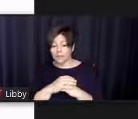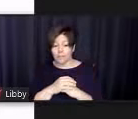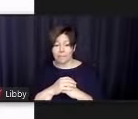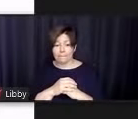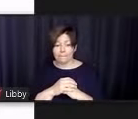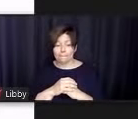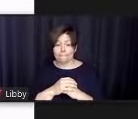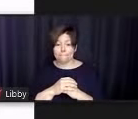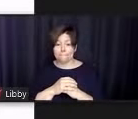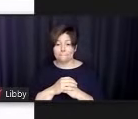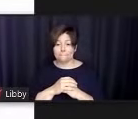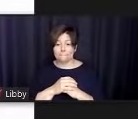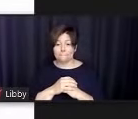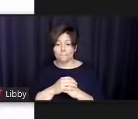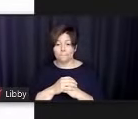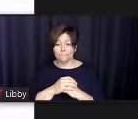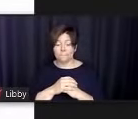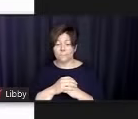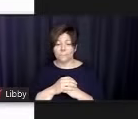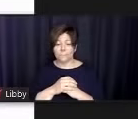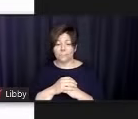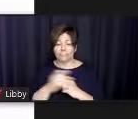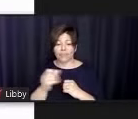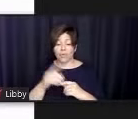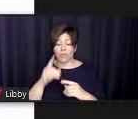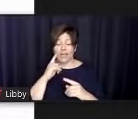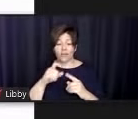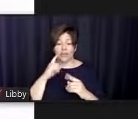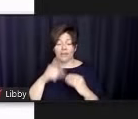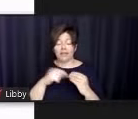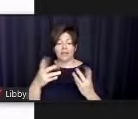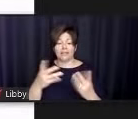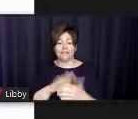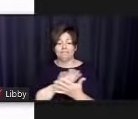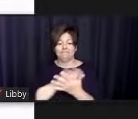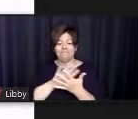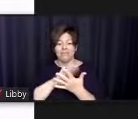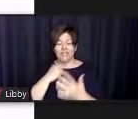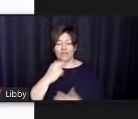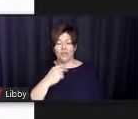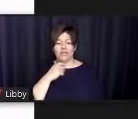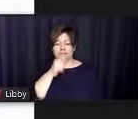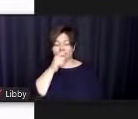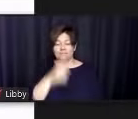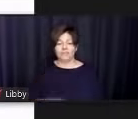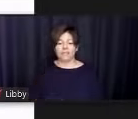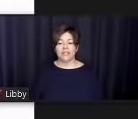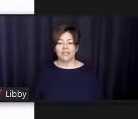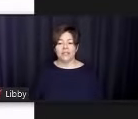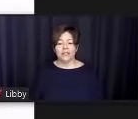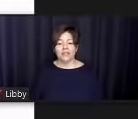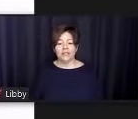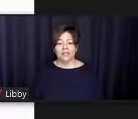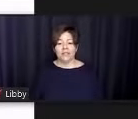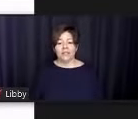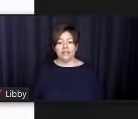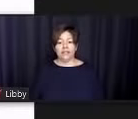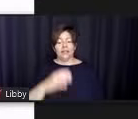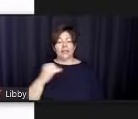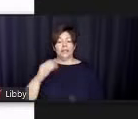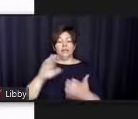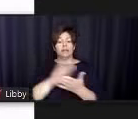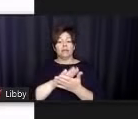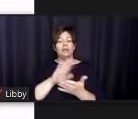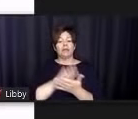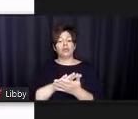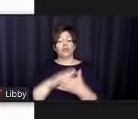what's going on, we need to think about this. Next, keep team members for development of the plan should include school nursing staff and school health directors. Keep